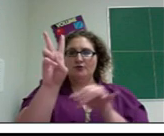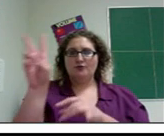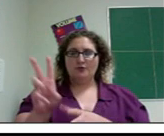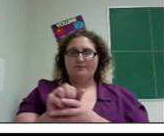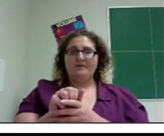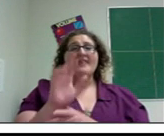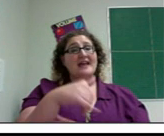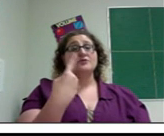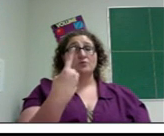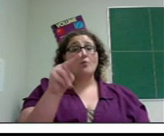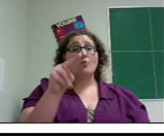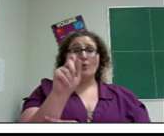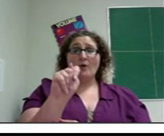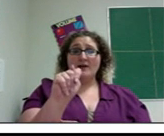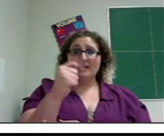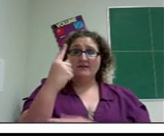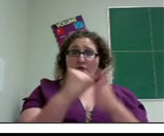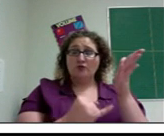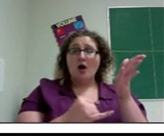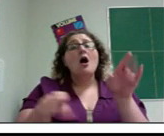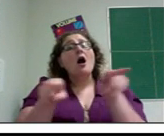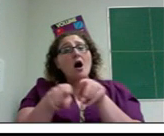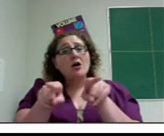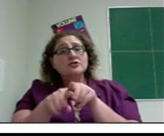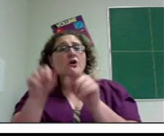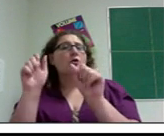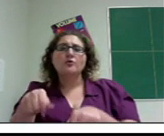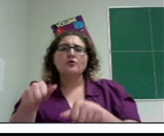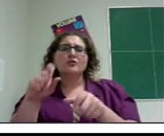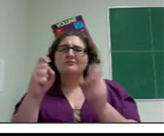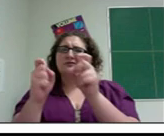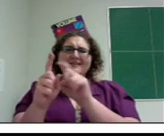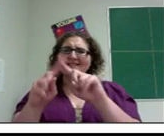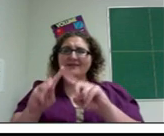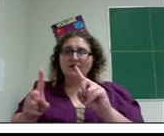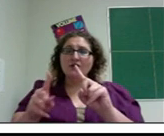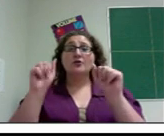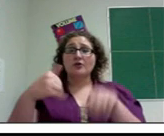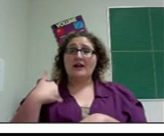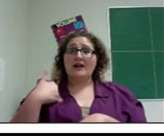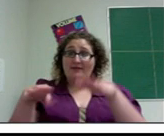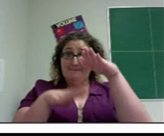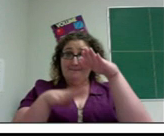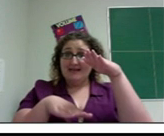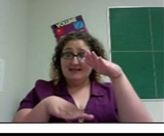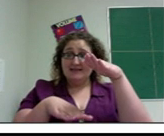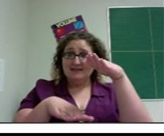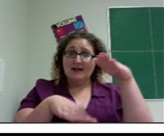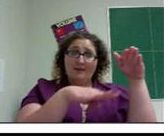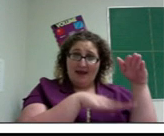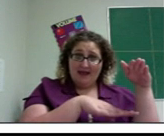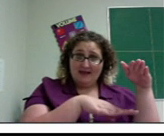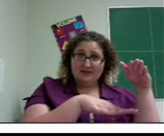for this. You could also rearrange this, and if you take the bases here, you could move